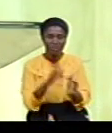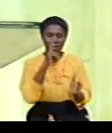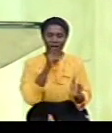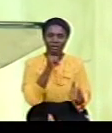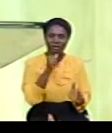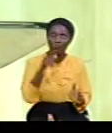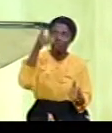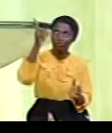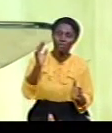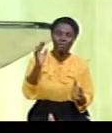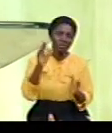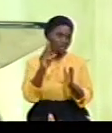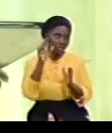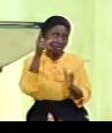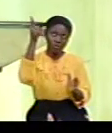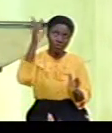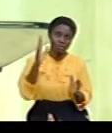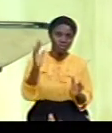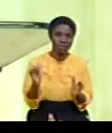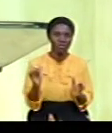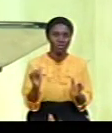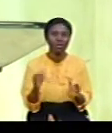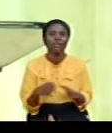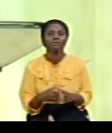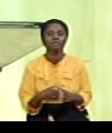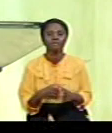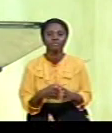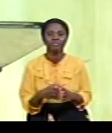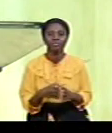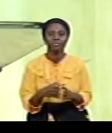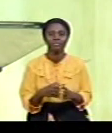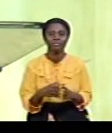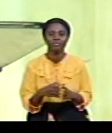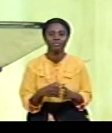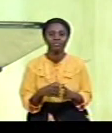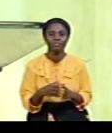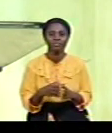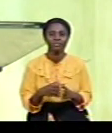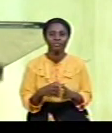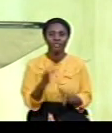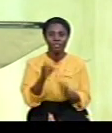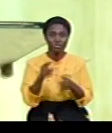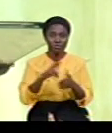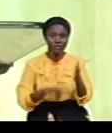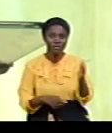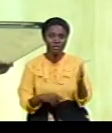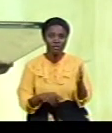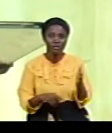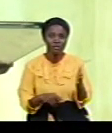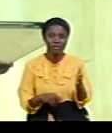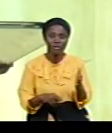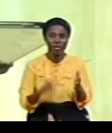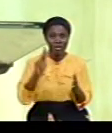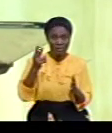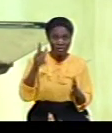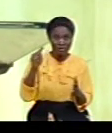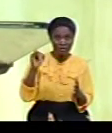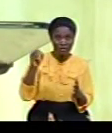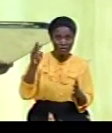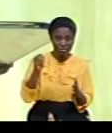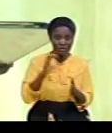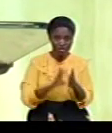back the sin of lust again into our lives after we have been washed. If you read 2 Timothy chapter